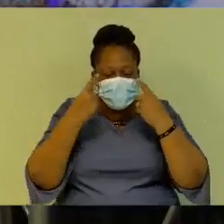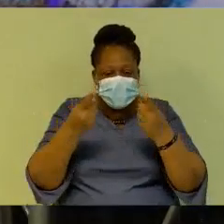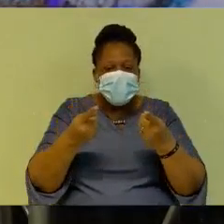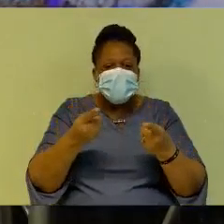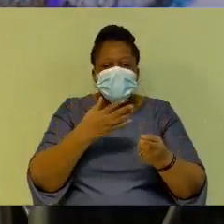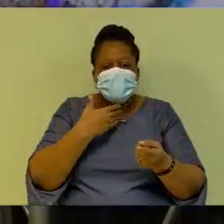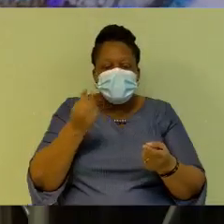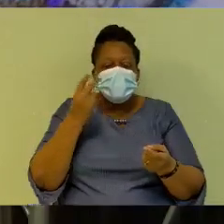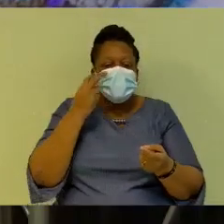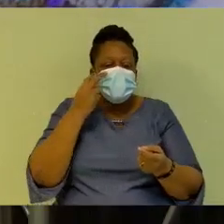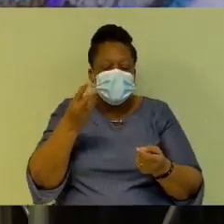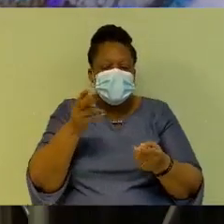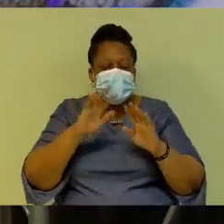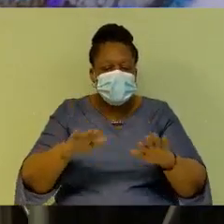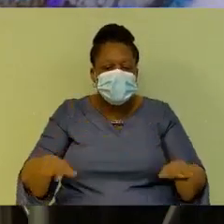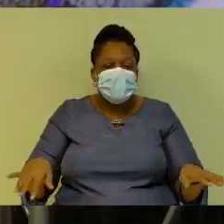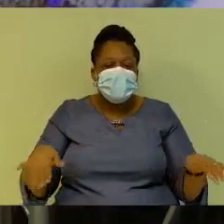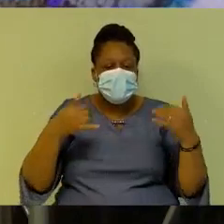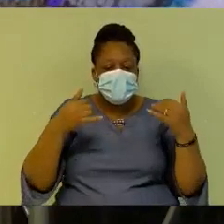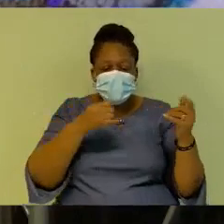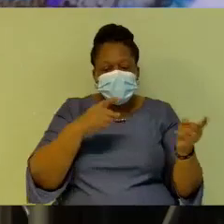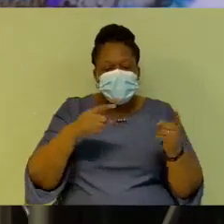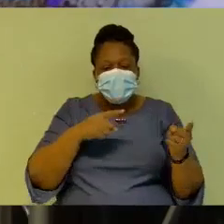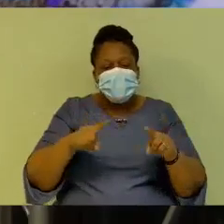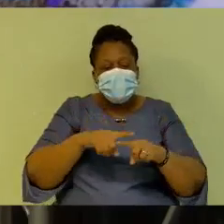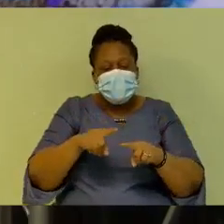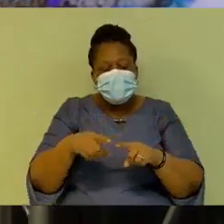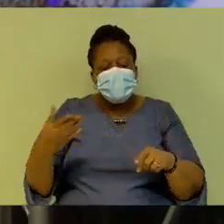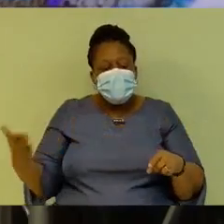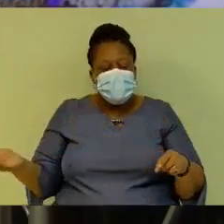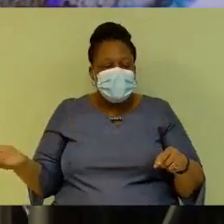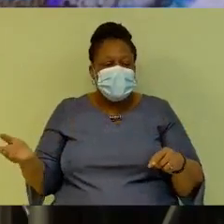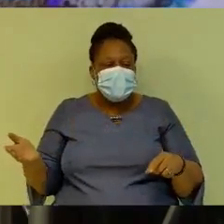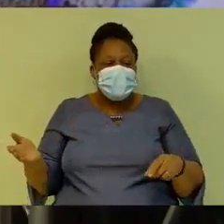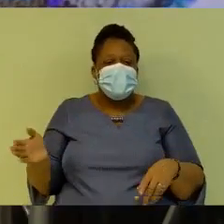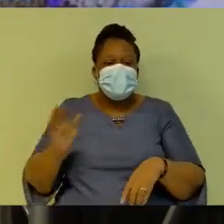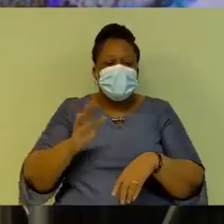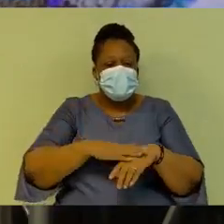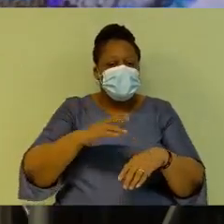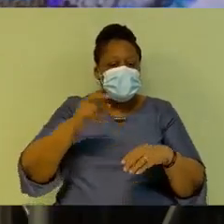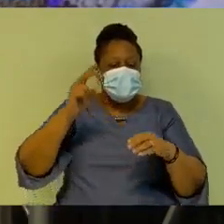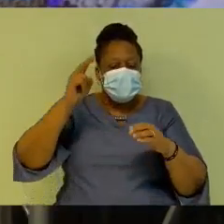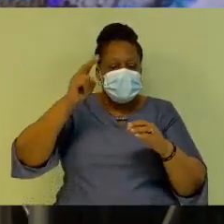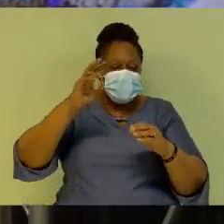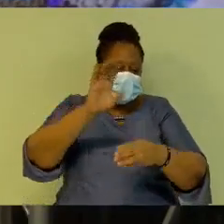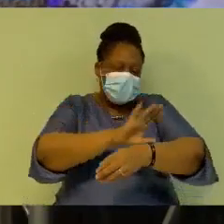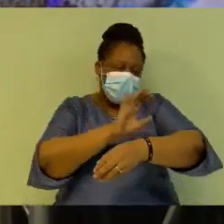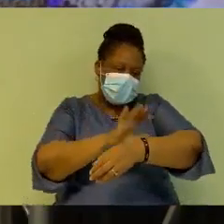and lockdown days. Enjoy quality time with the Explorers virtual presentation.